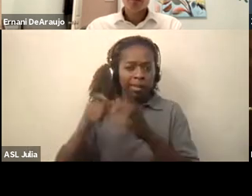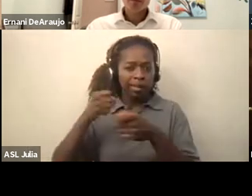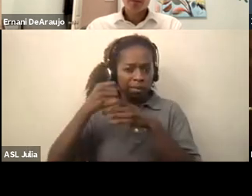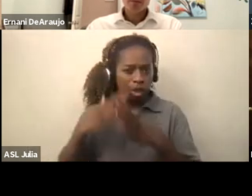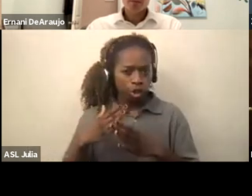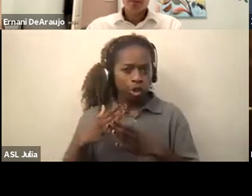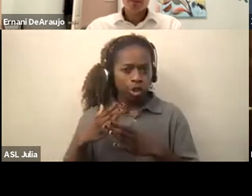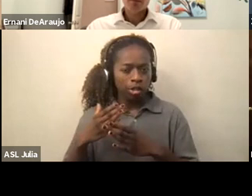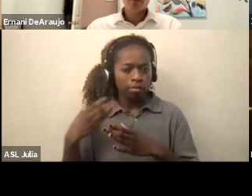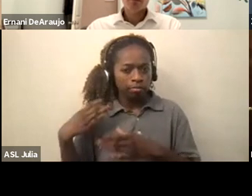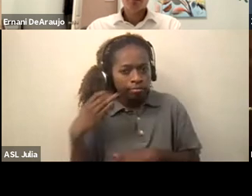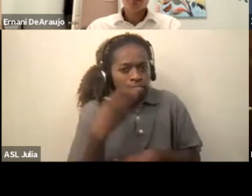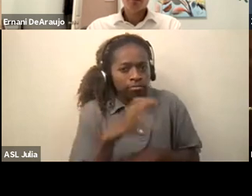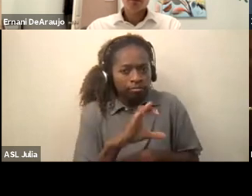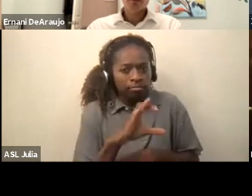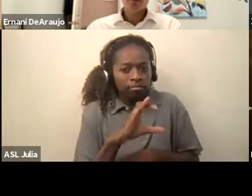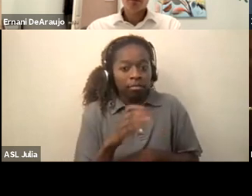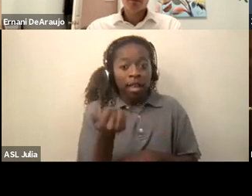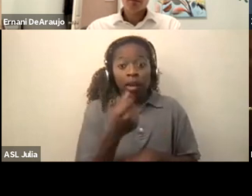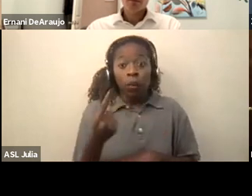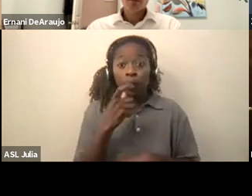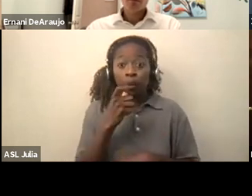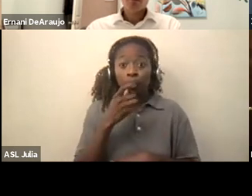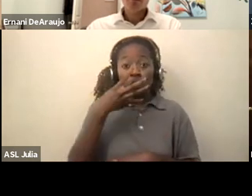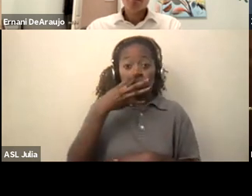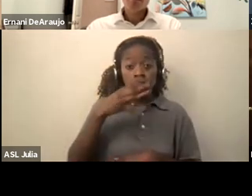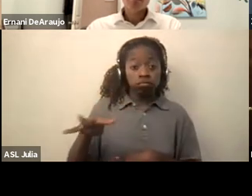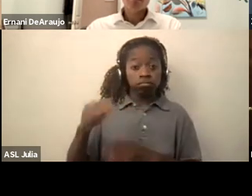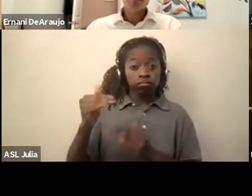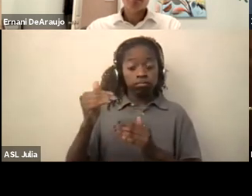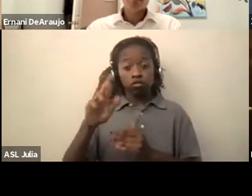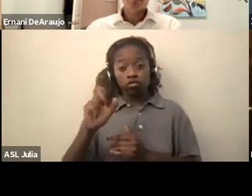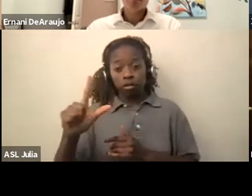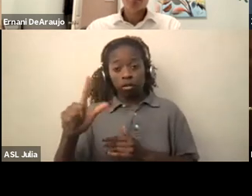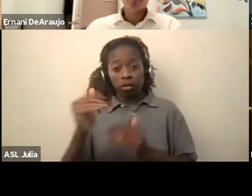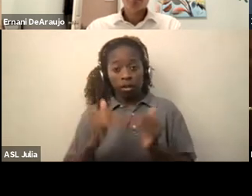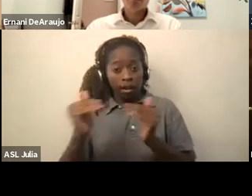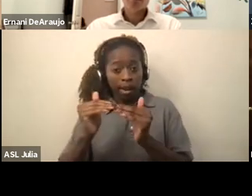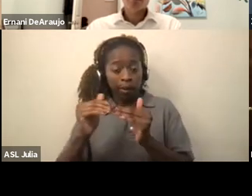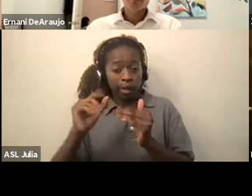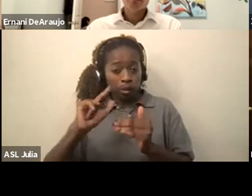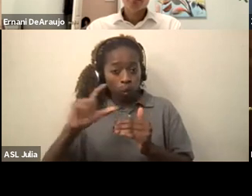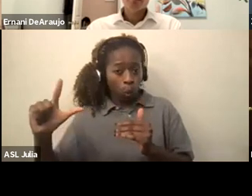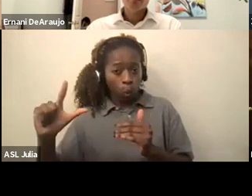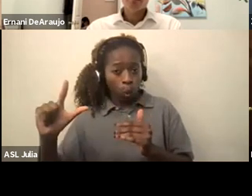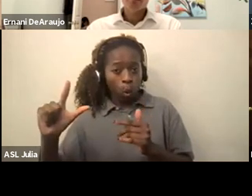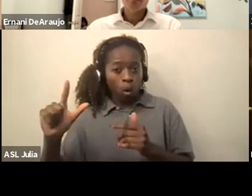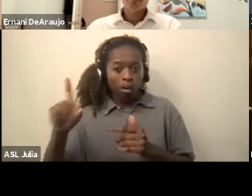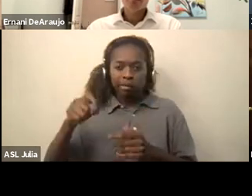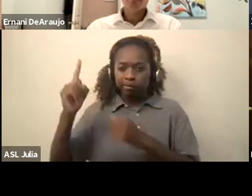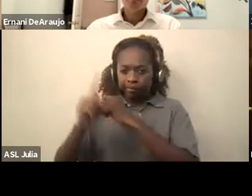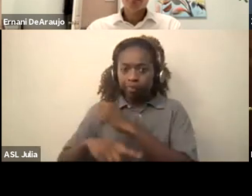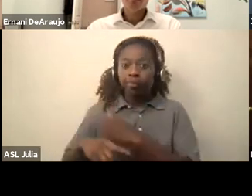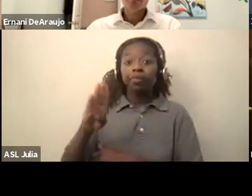apply consequences to those who ignore the racial equity tool in the case of the code of conduct bps